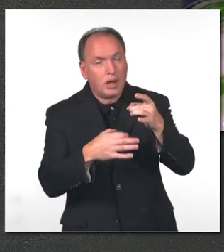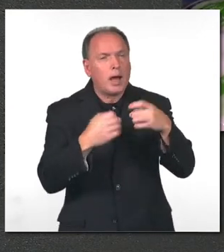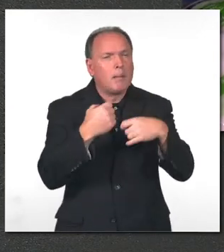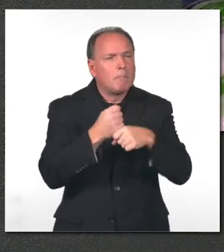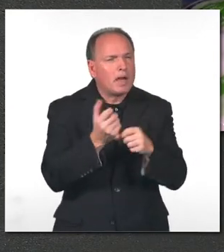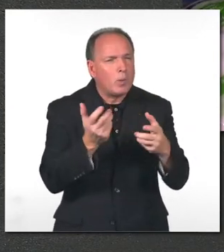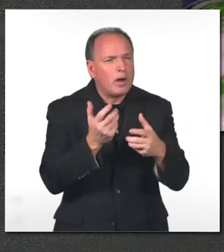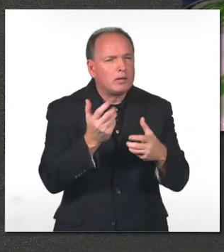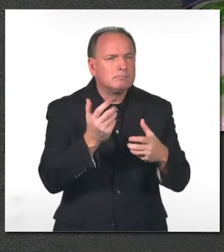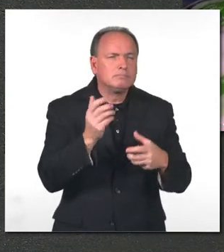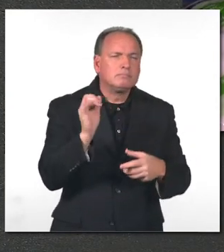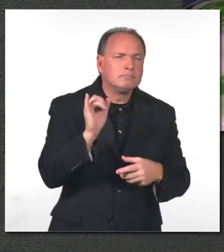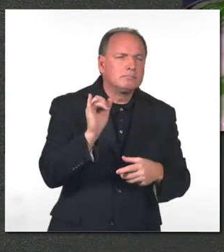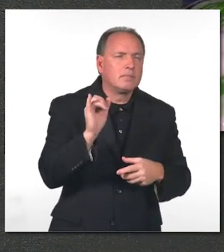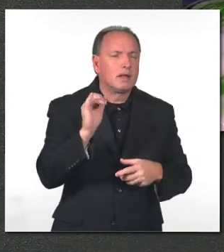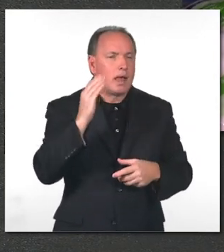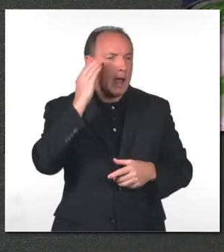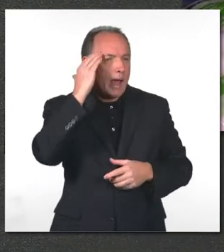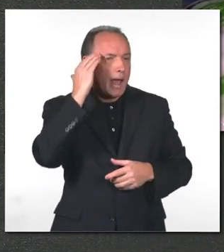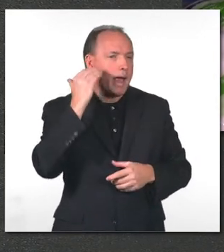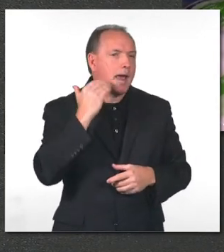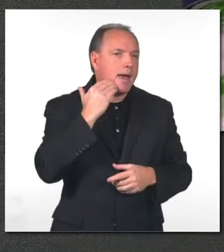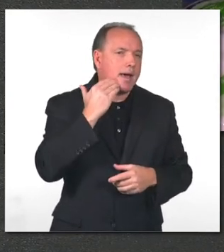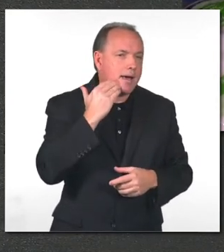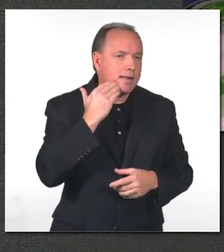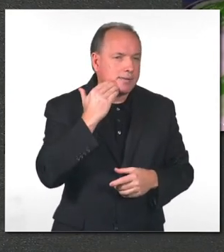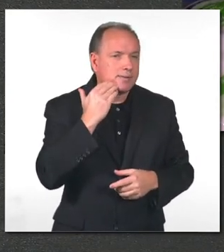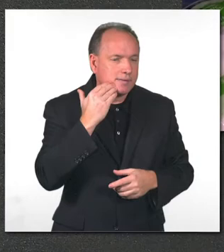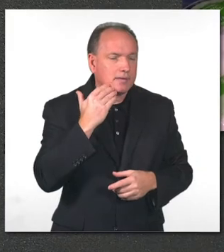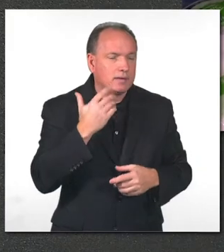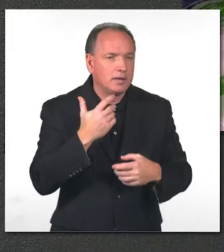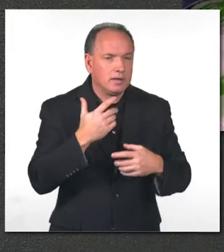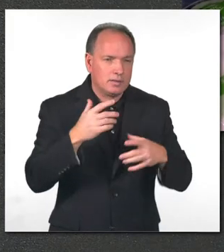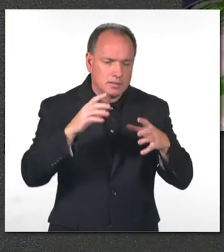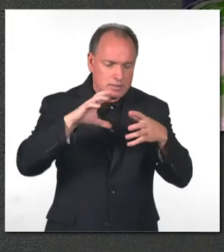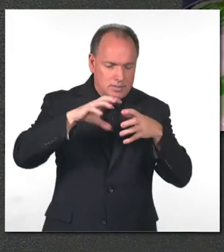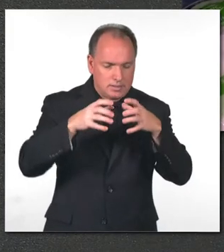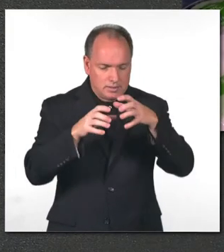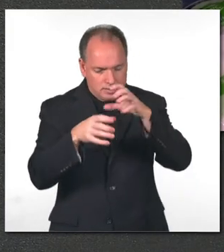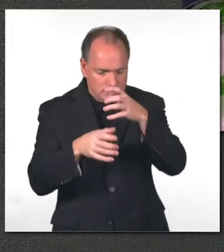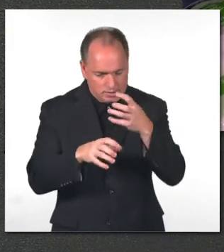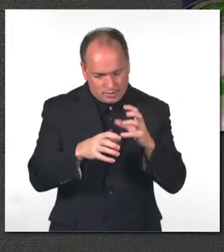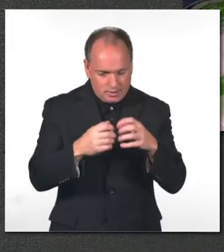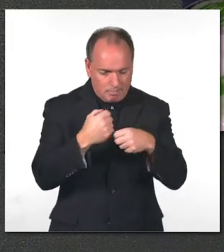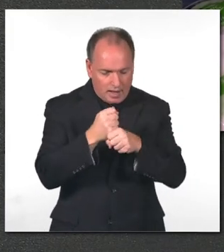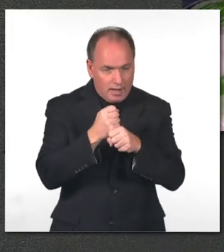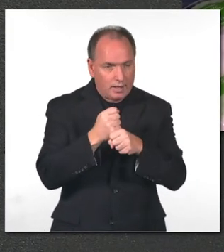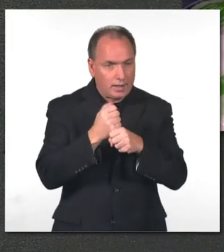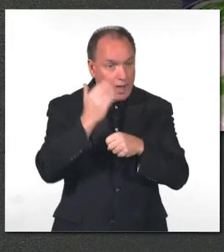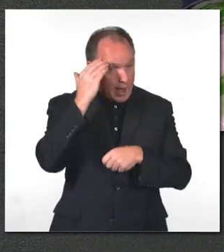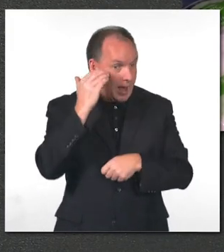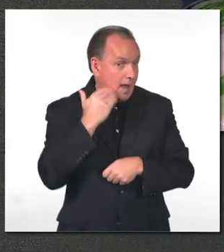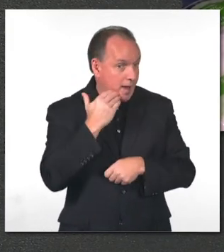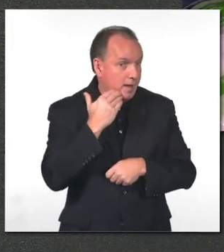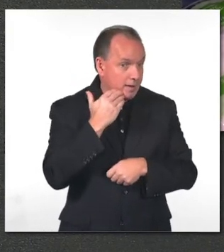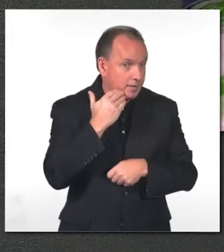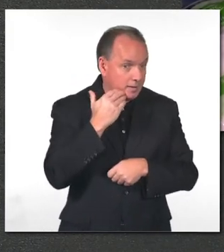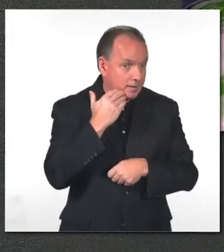Oh, would say about a third of the way down that ball, if you can kind of scrunch it a little bit, you form the bunny's head.